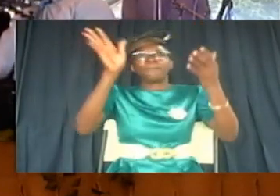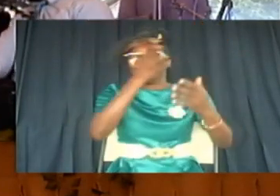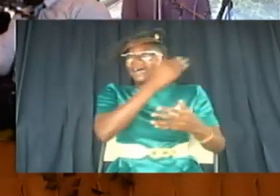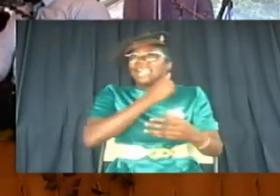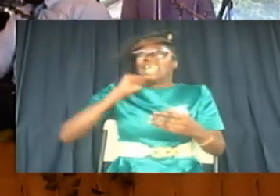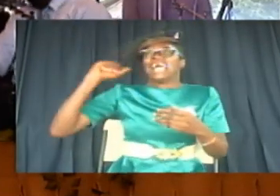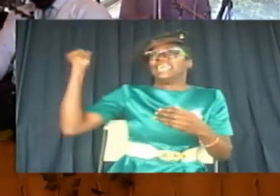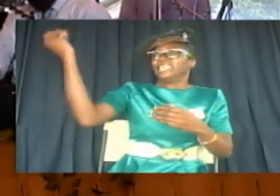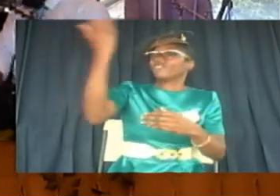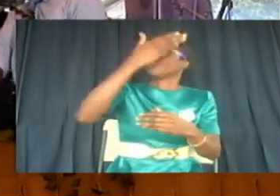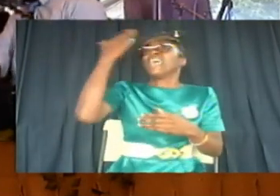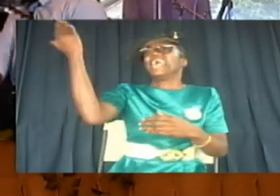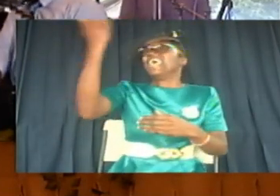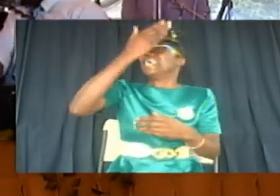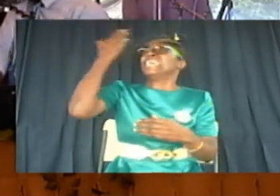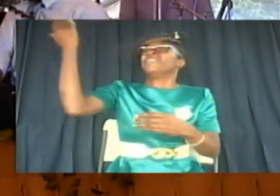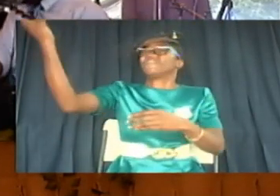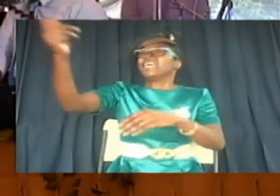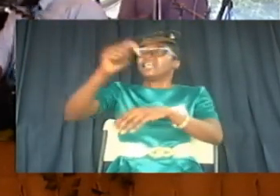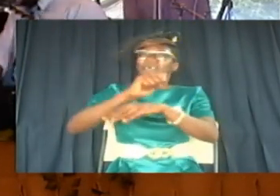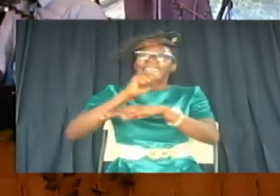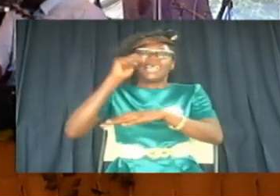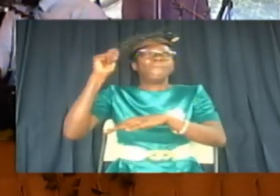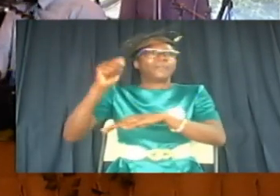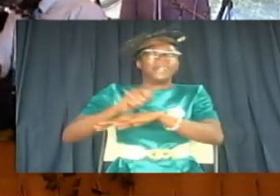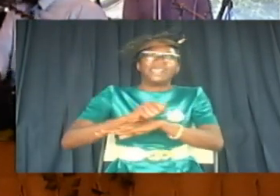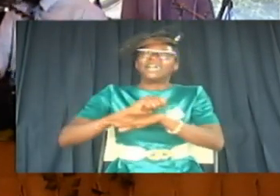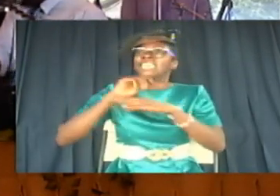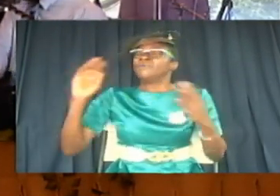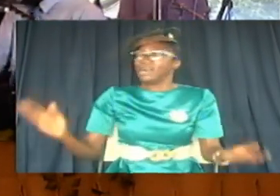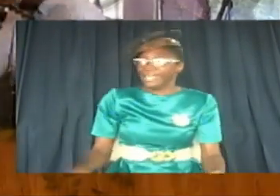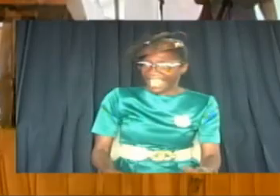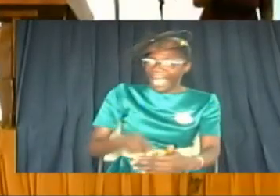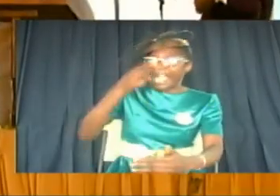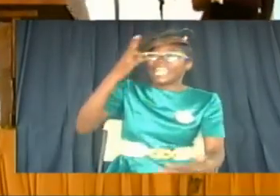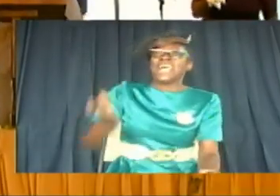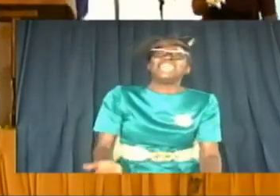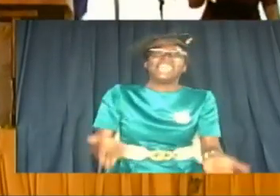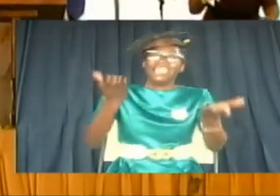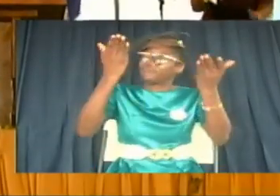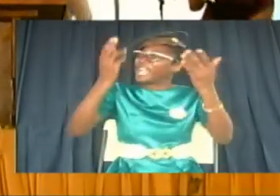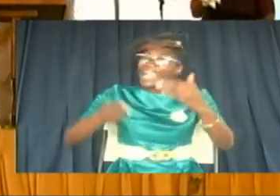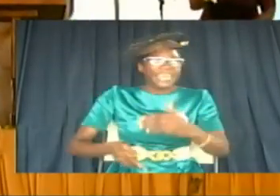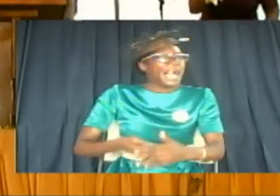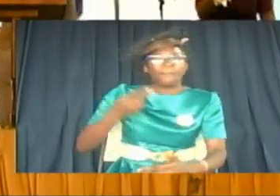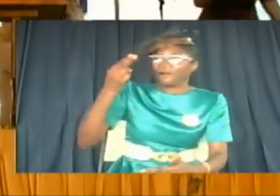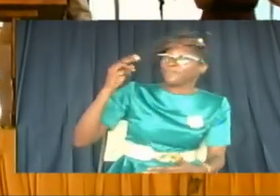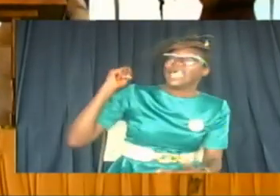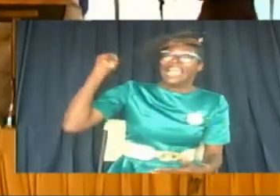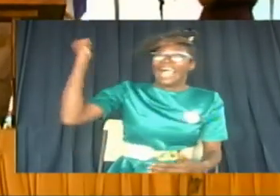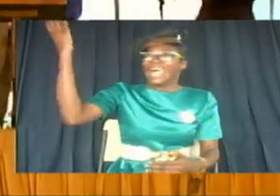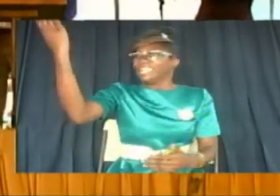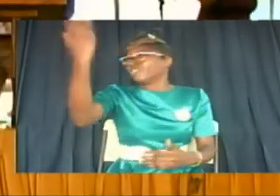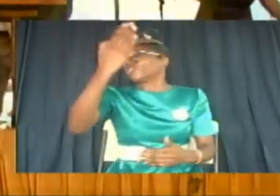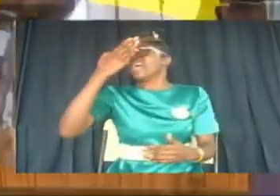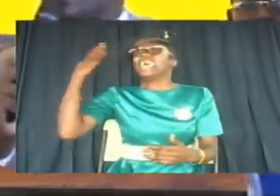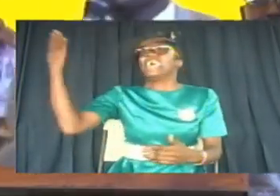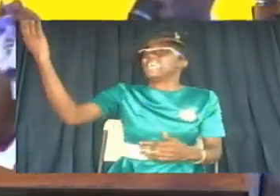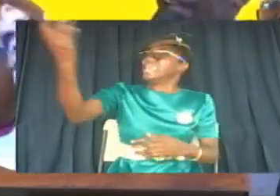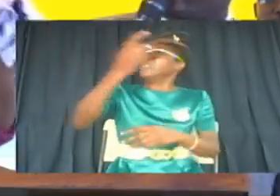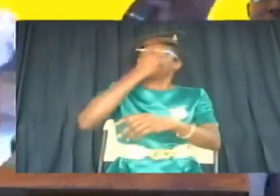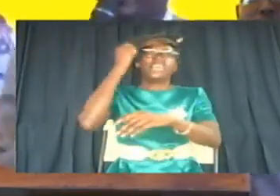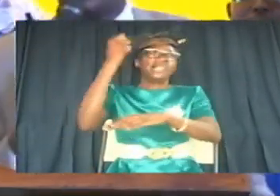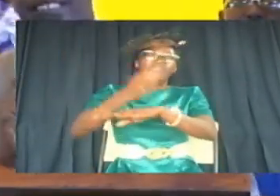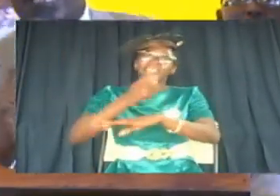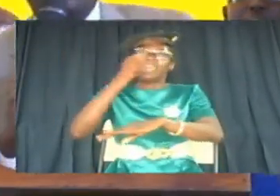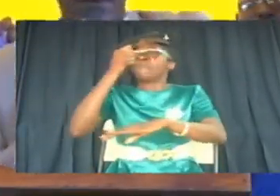Come on. And his strength filled the temple. He was high and lifted up. And his